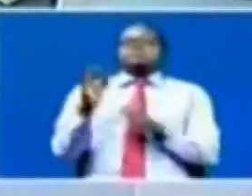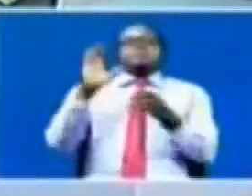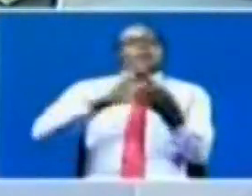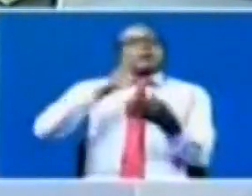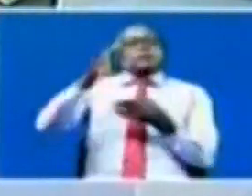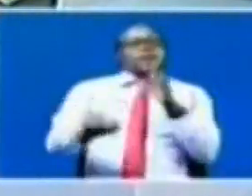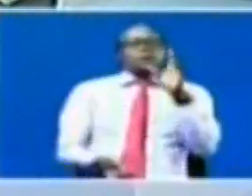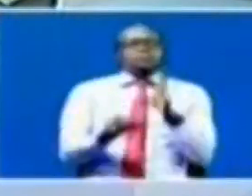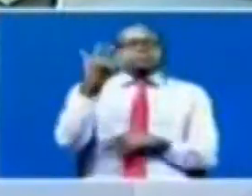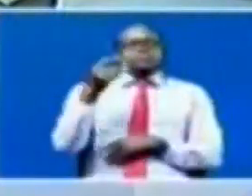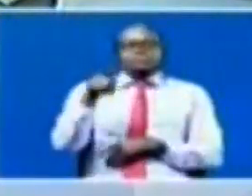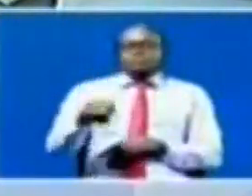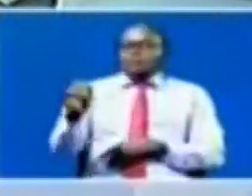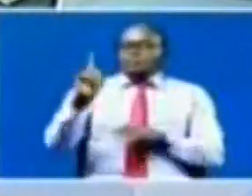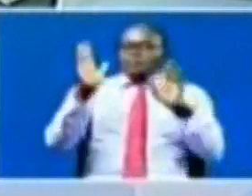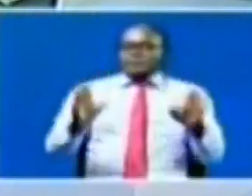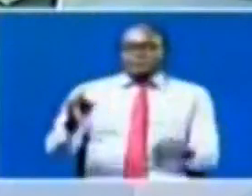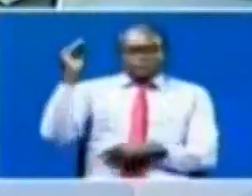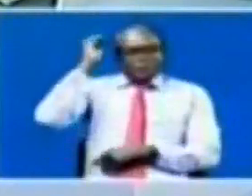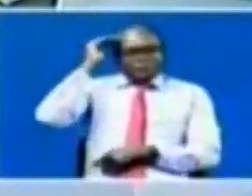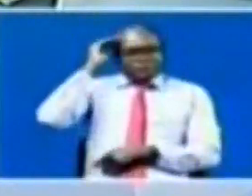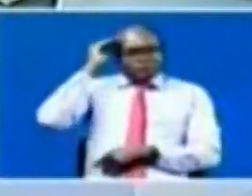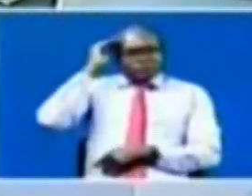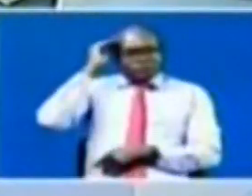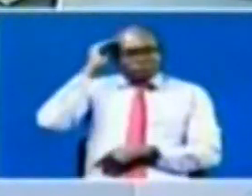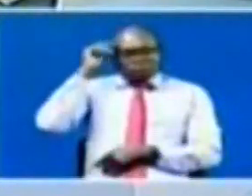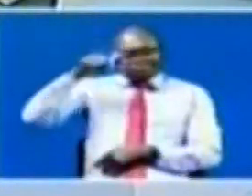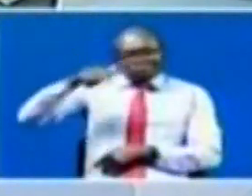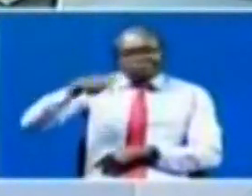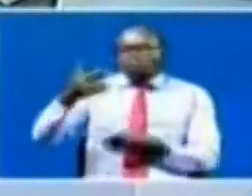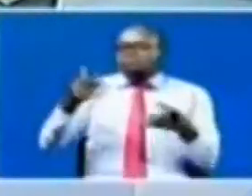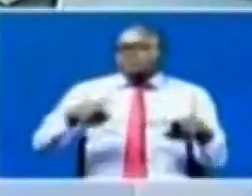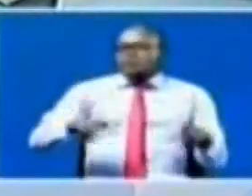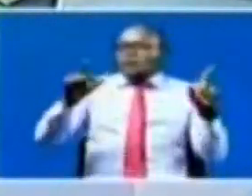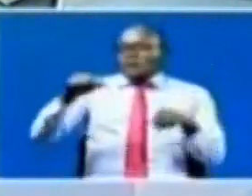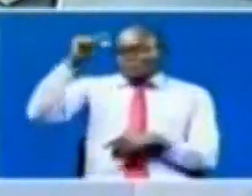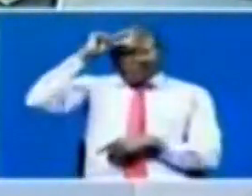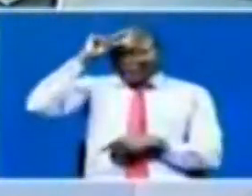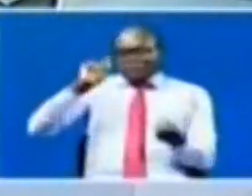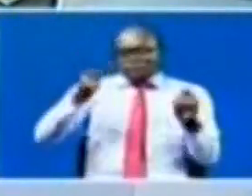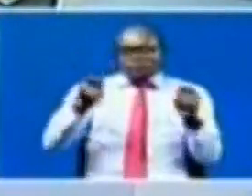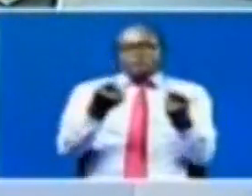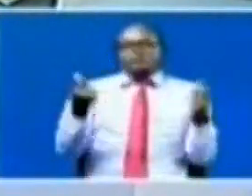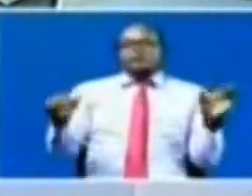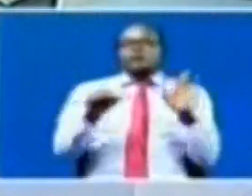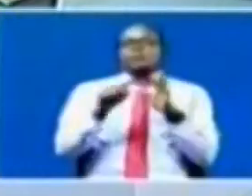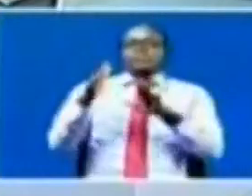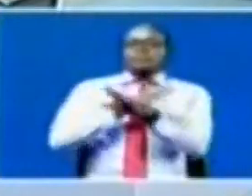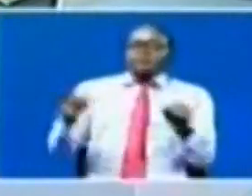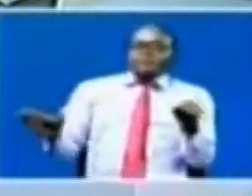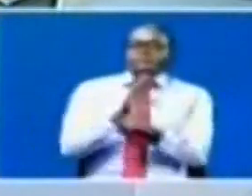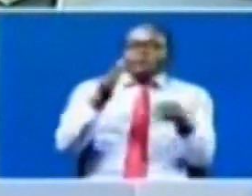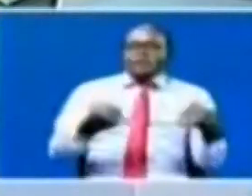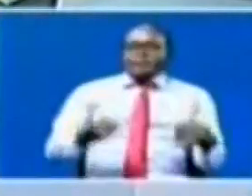off. According to Education Cabinet Secretary Amina Mohammed, the move is to allow the government fix a few gaps before full